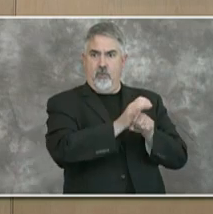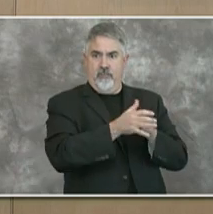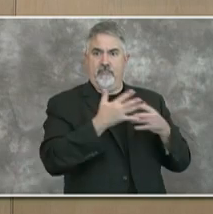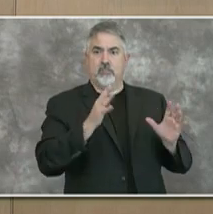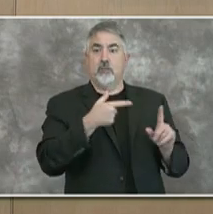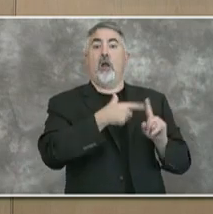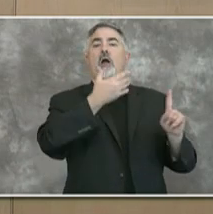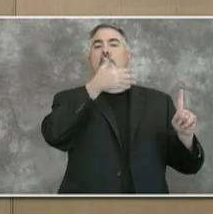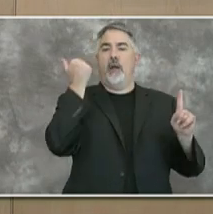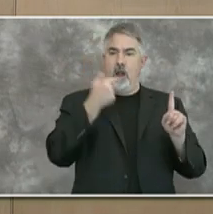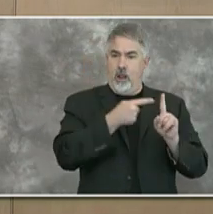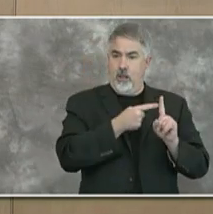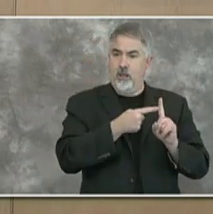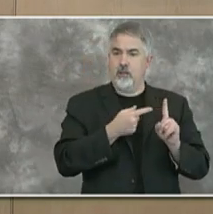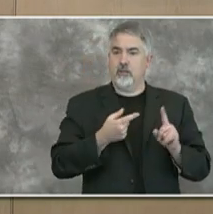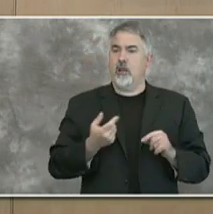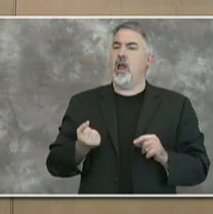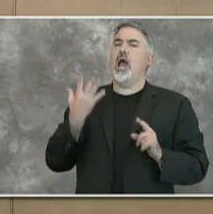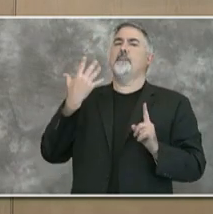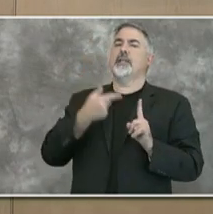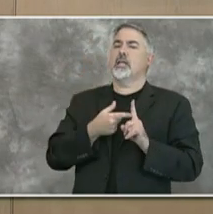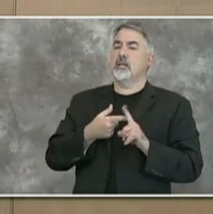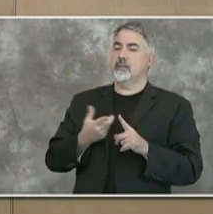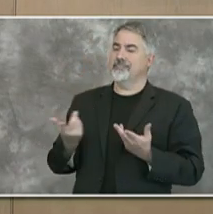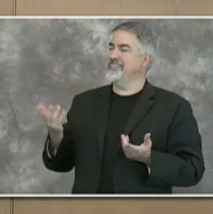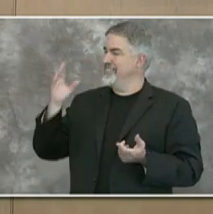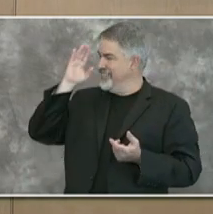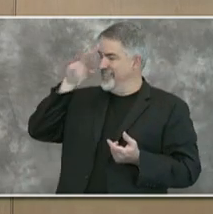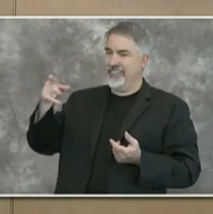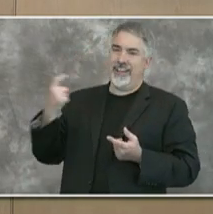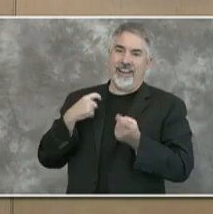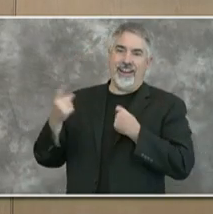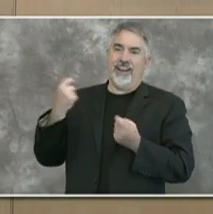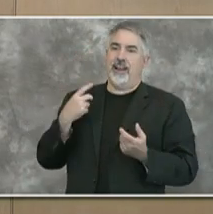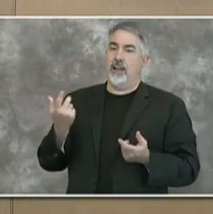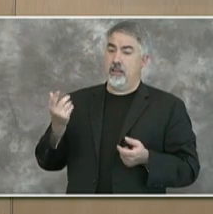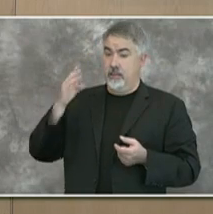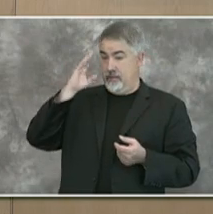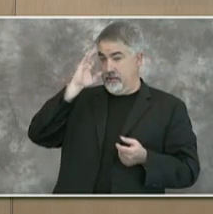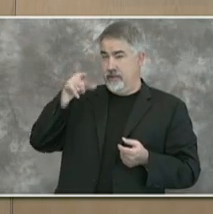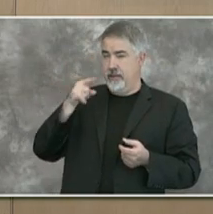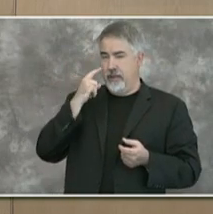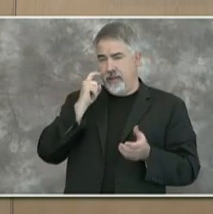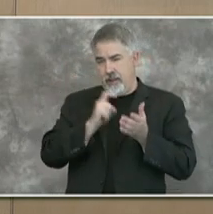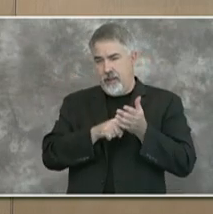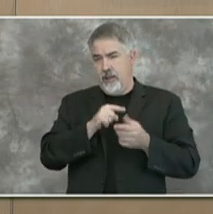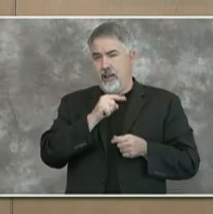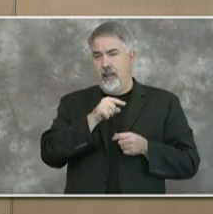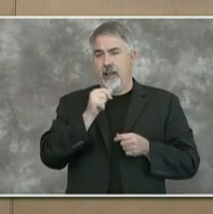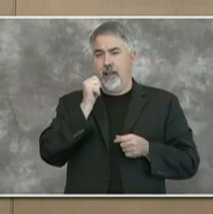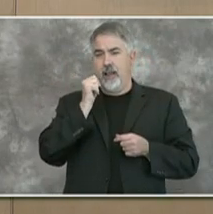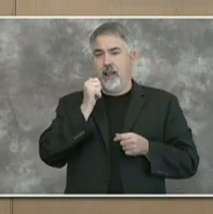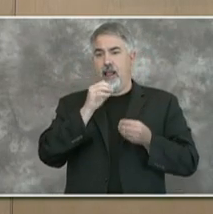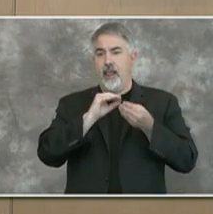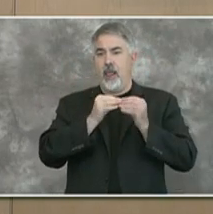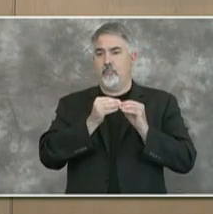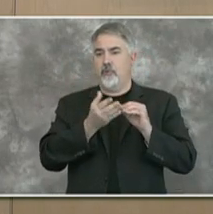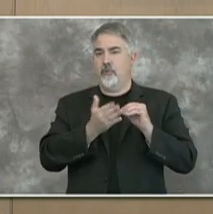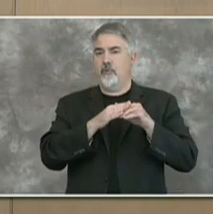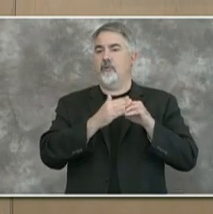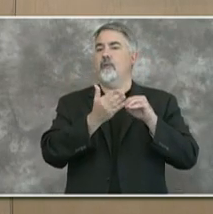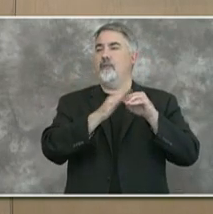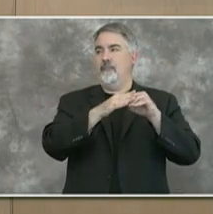numerous times. As you see, each day our numbers and cases are going up.